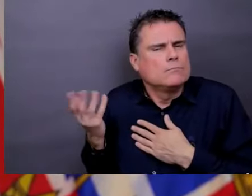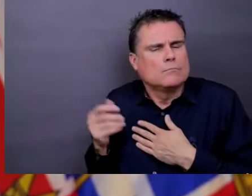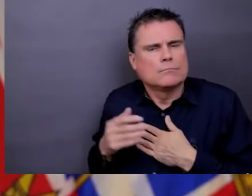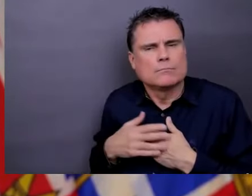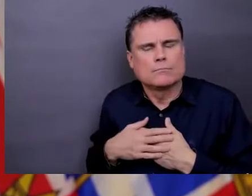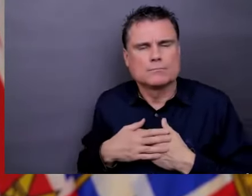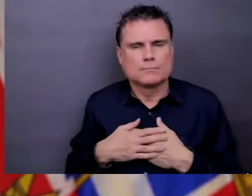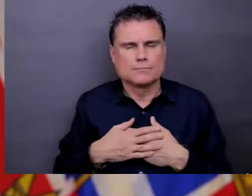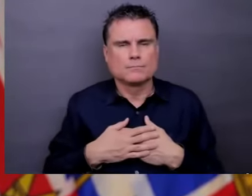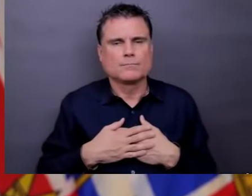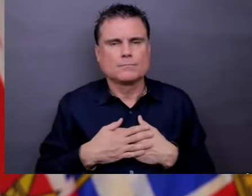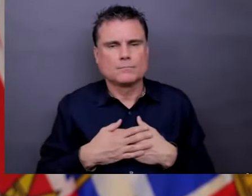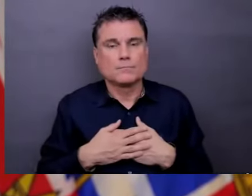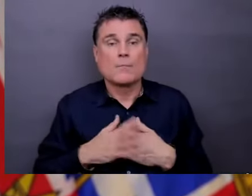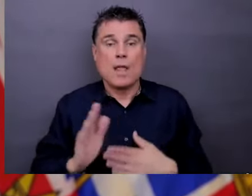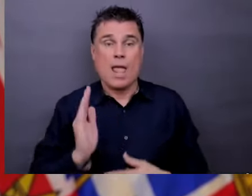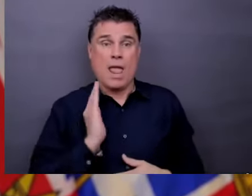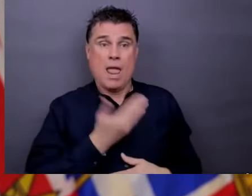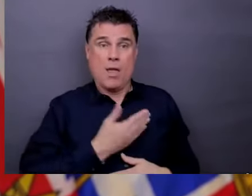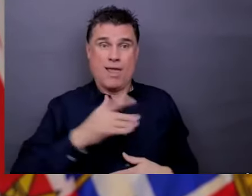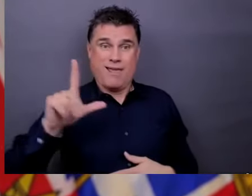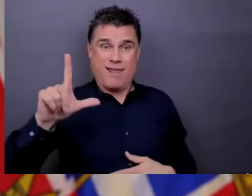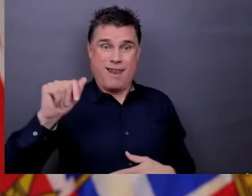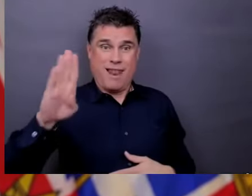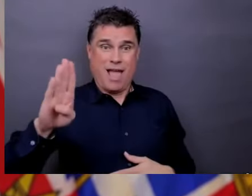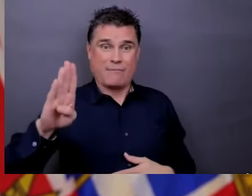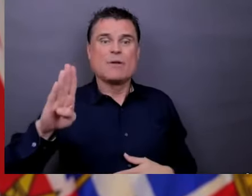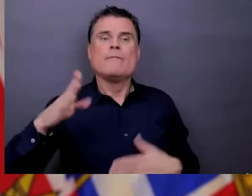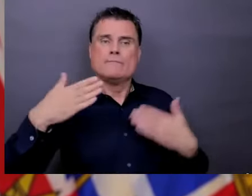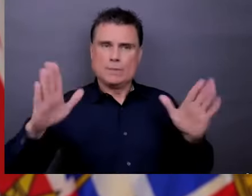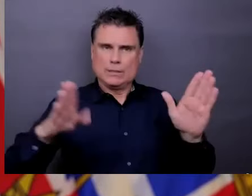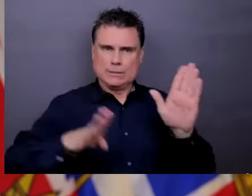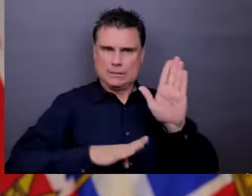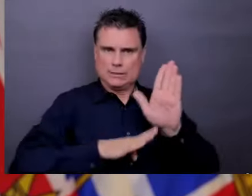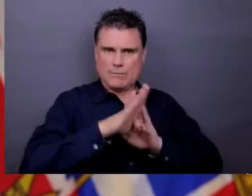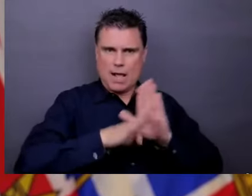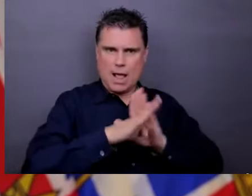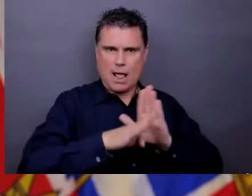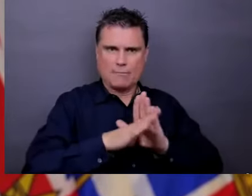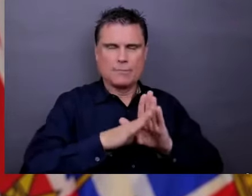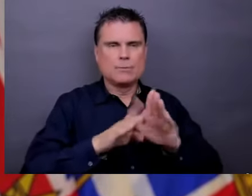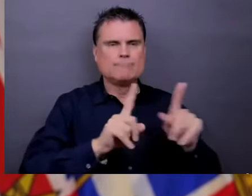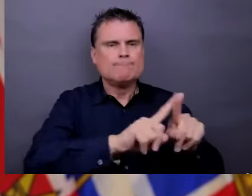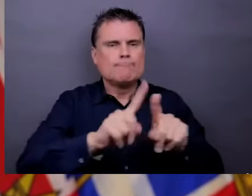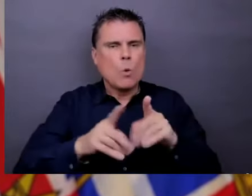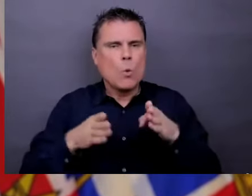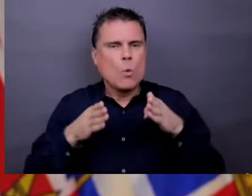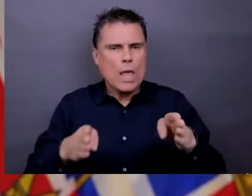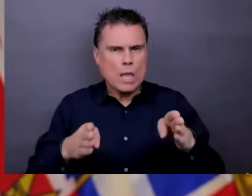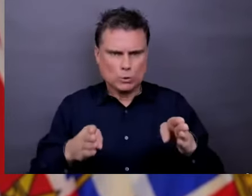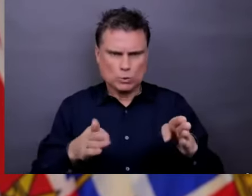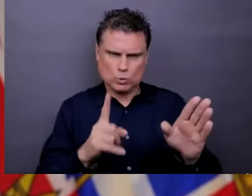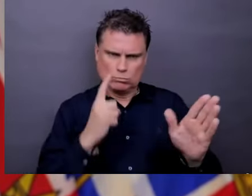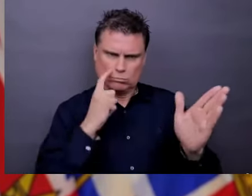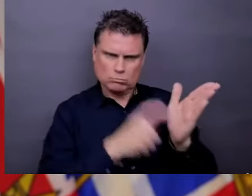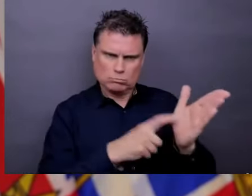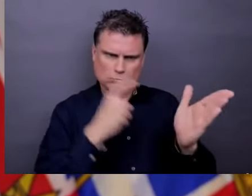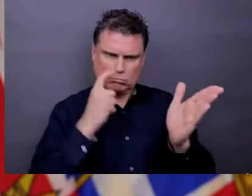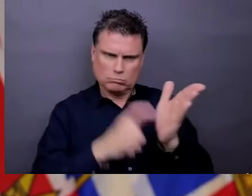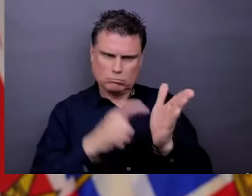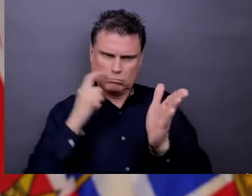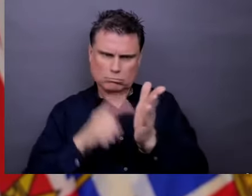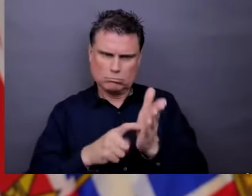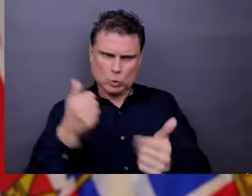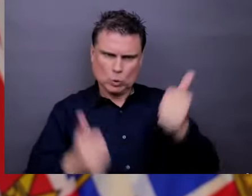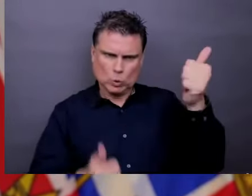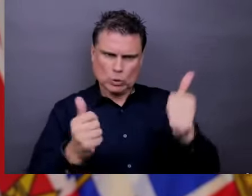is a marker, a SNP marker. So it's one of the ones that you can do all of the positive tests.